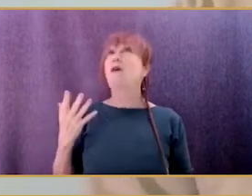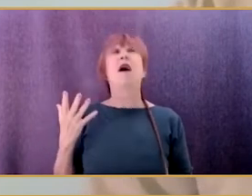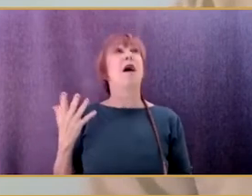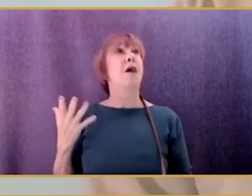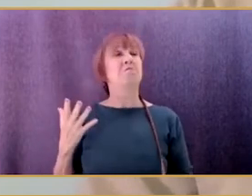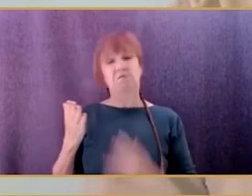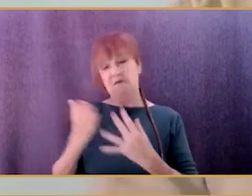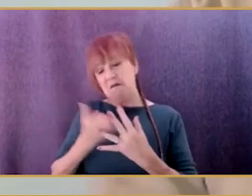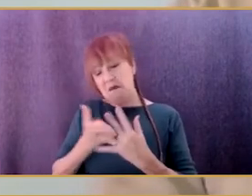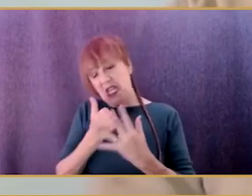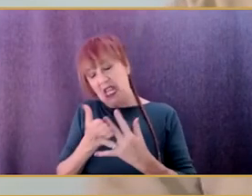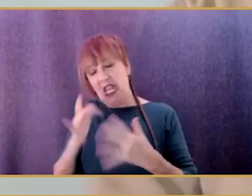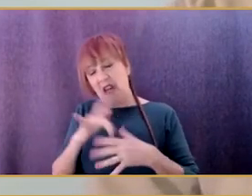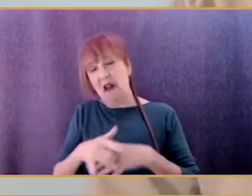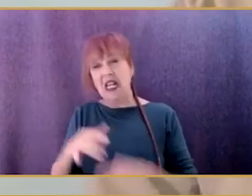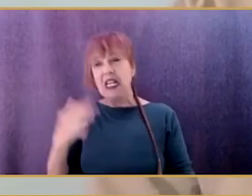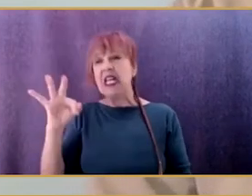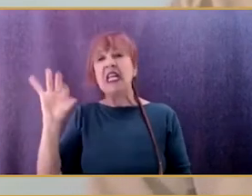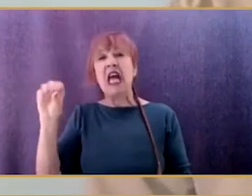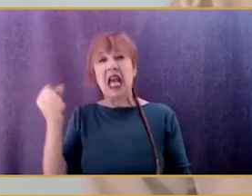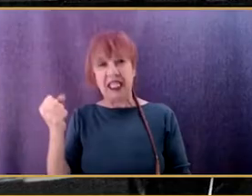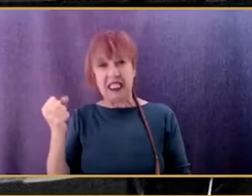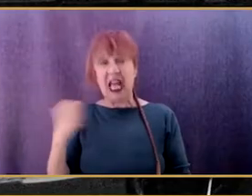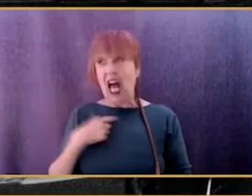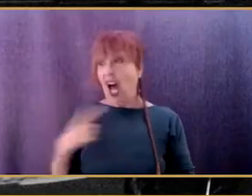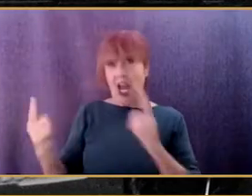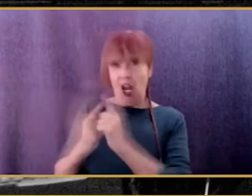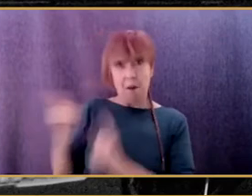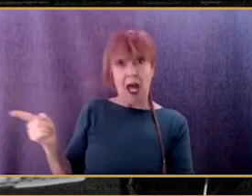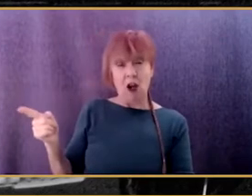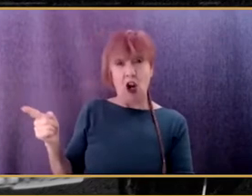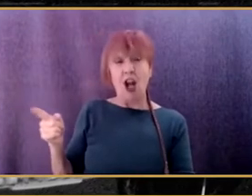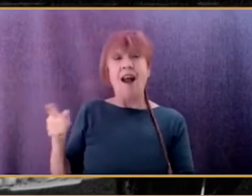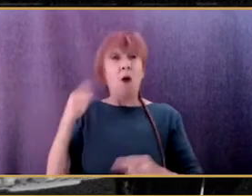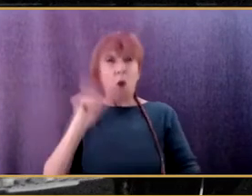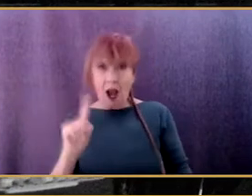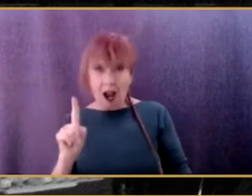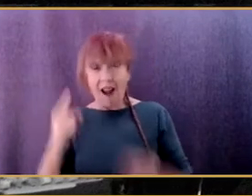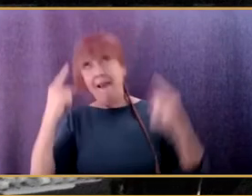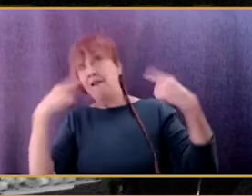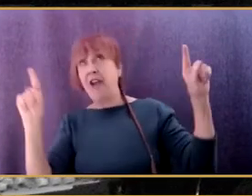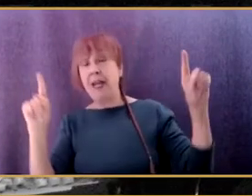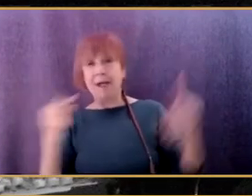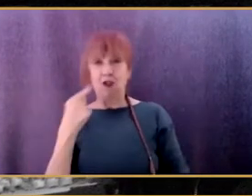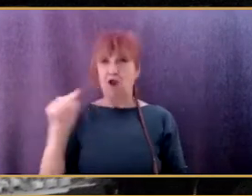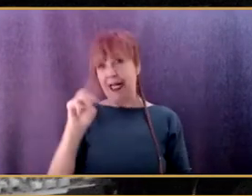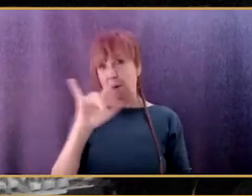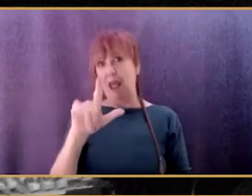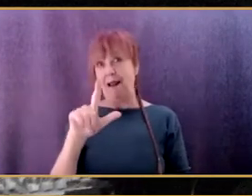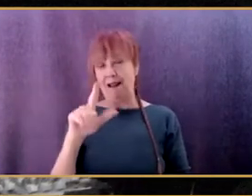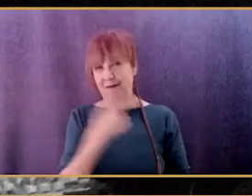in the mid to early 90s A guy ran across Patricia at the famous infamous